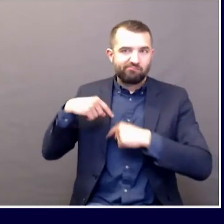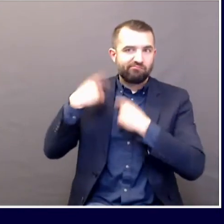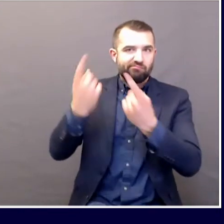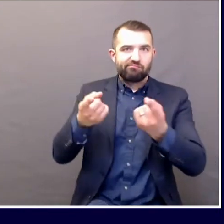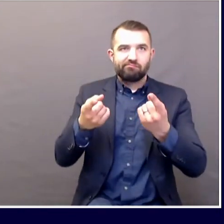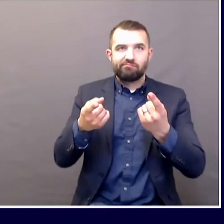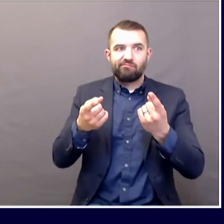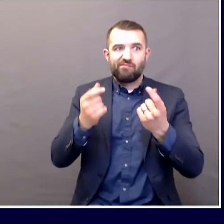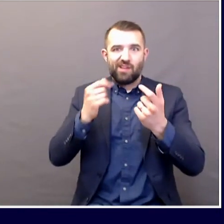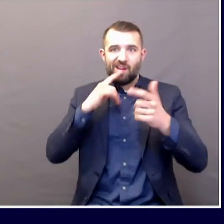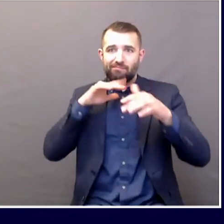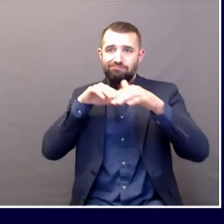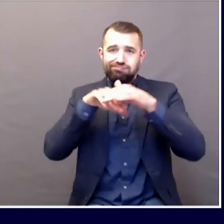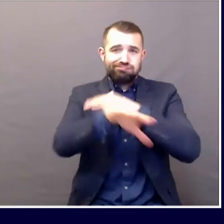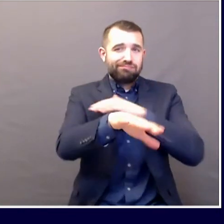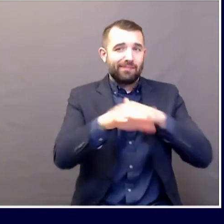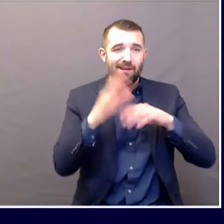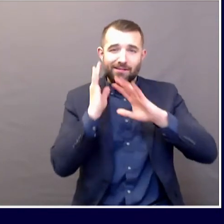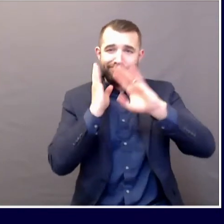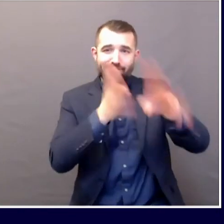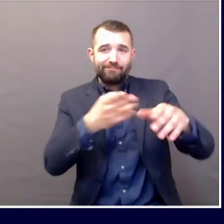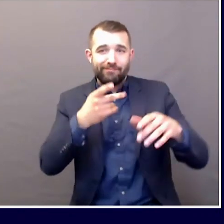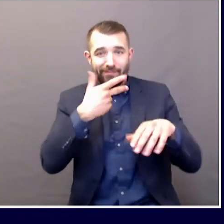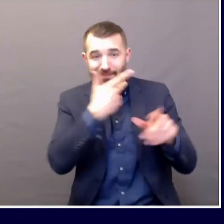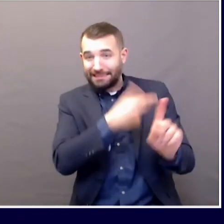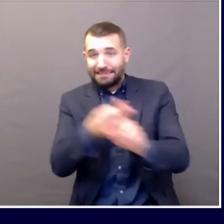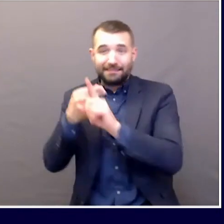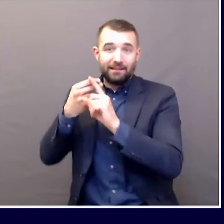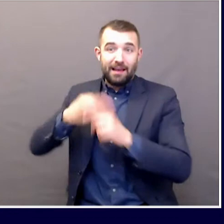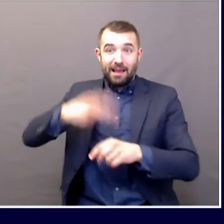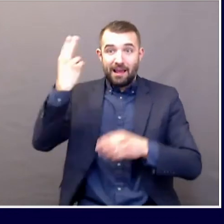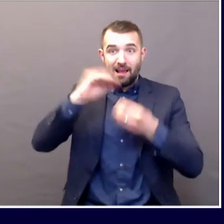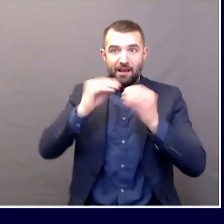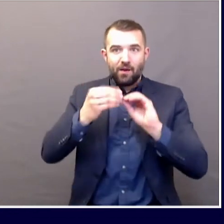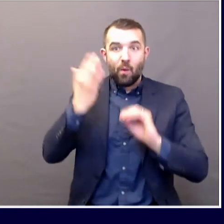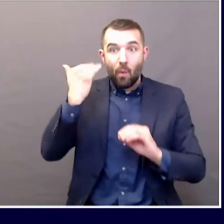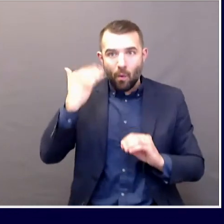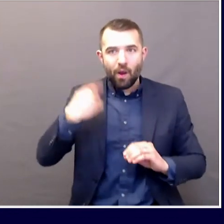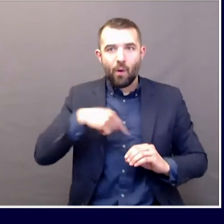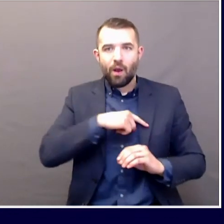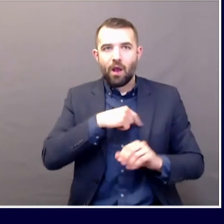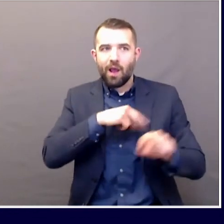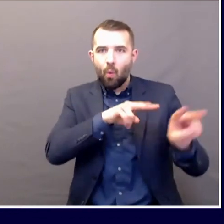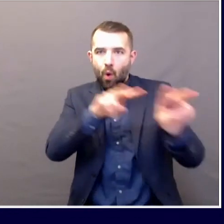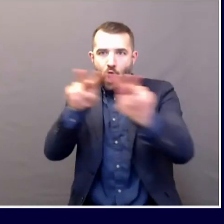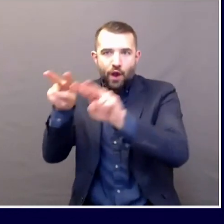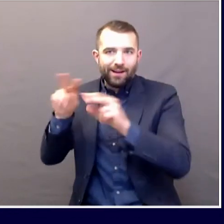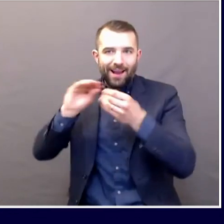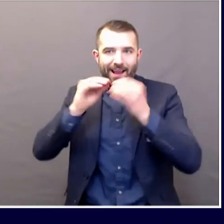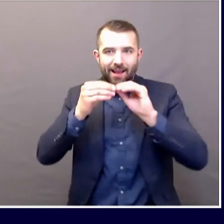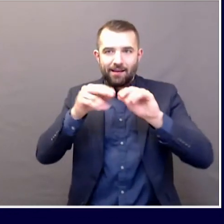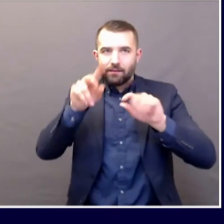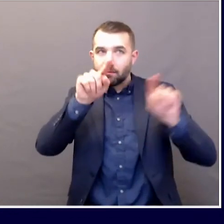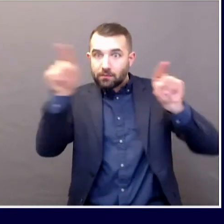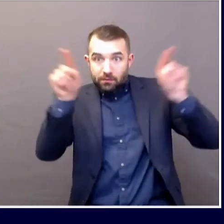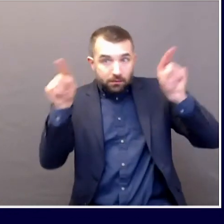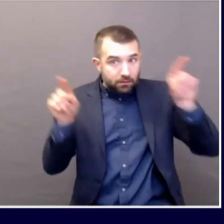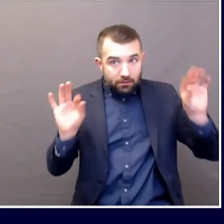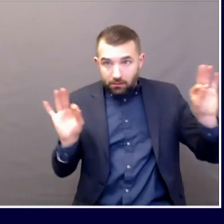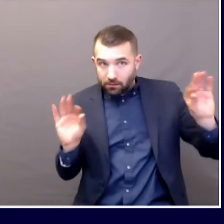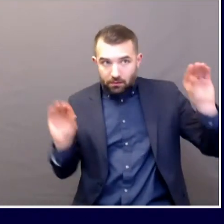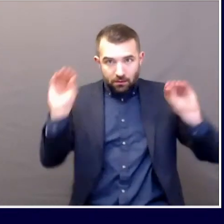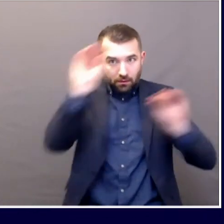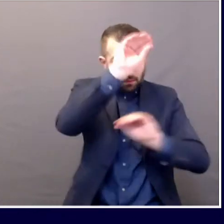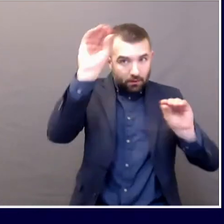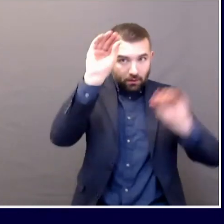the first days of the vaccination process. So throughput definitely matters, and we monitor it on an ongoing basis throughout the